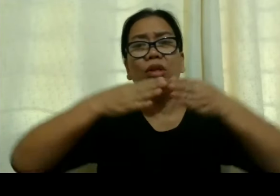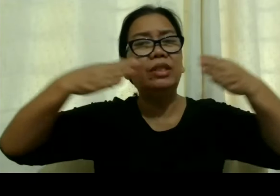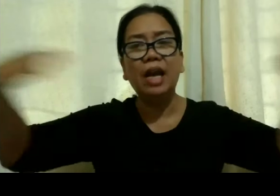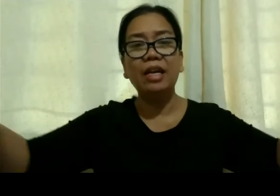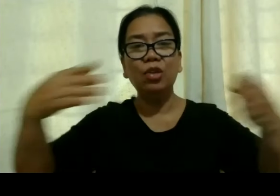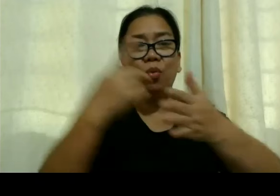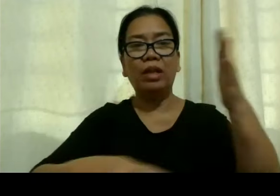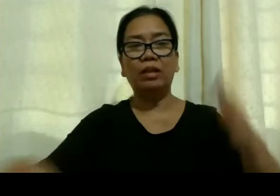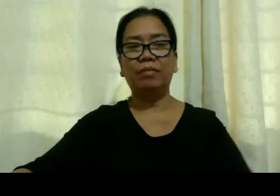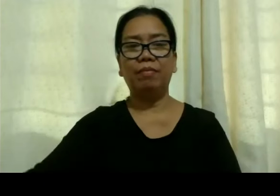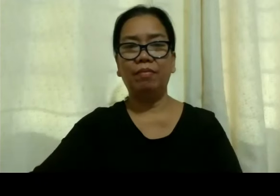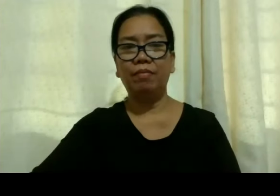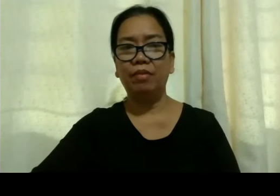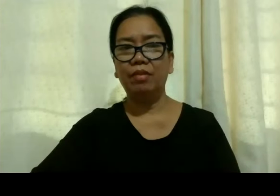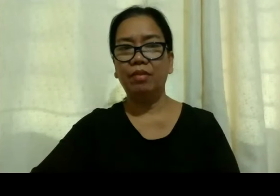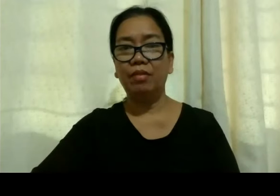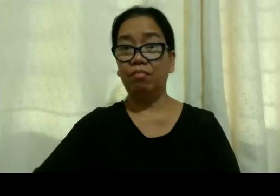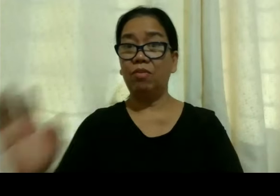giant or giant what?